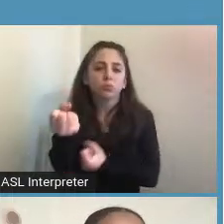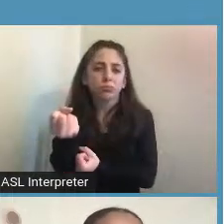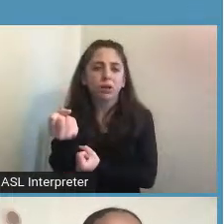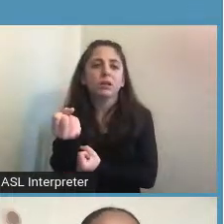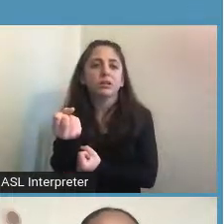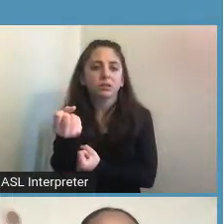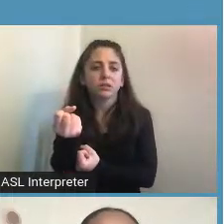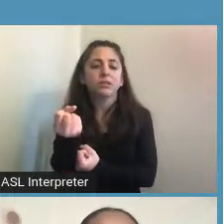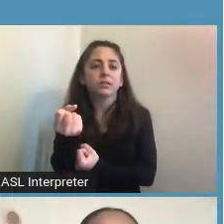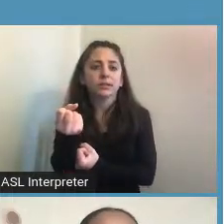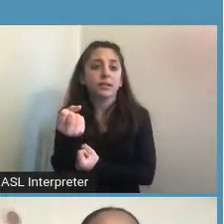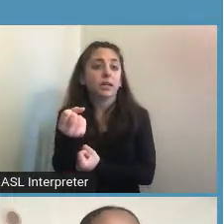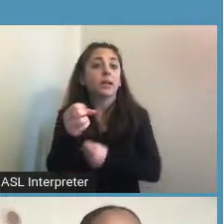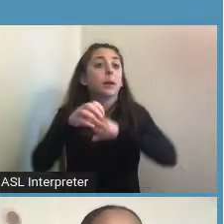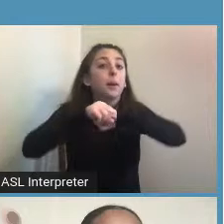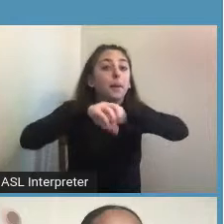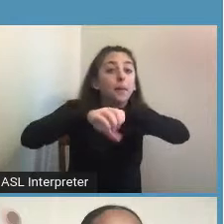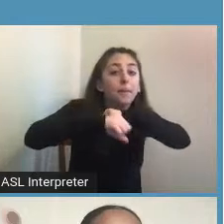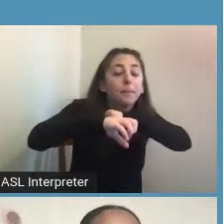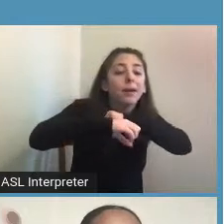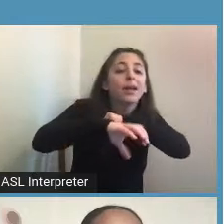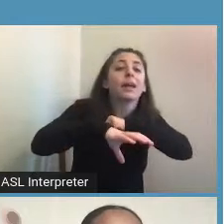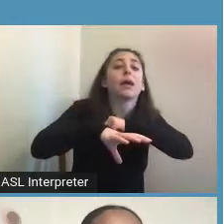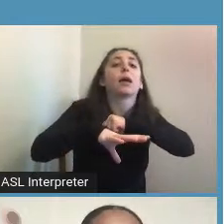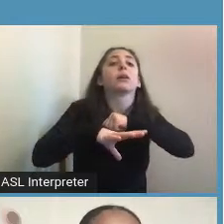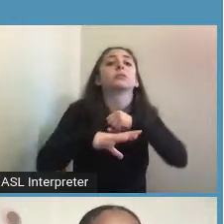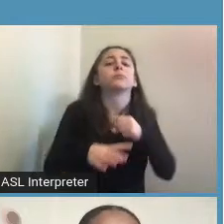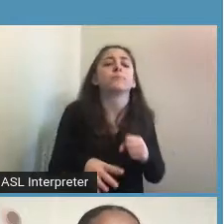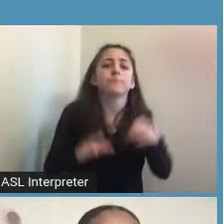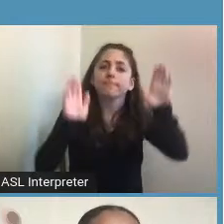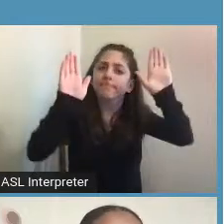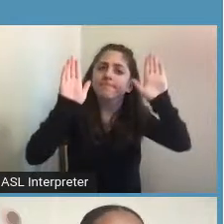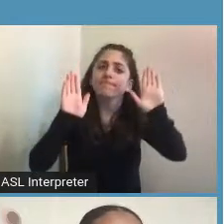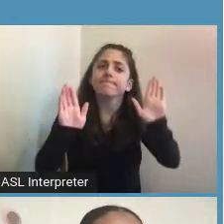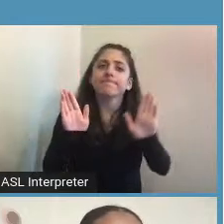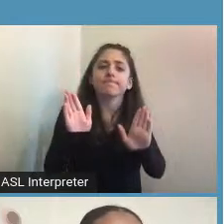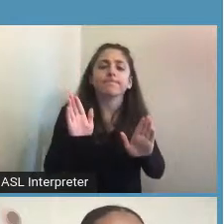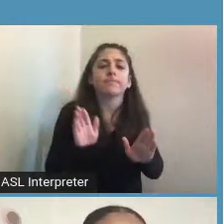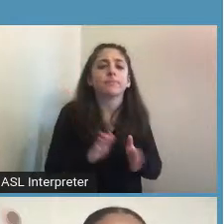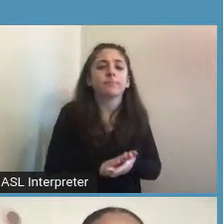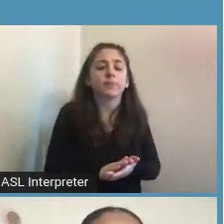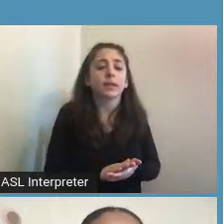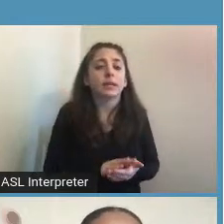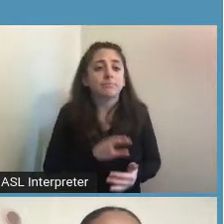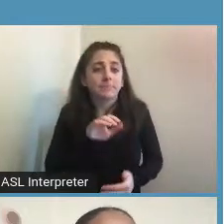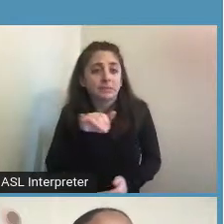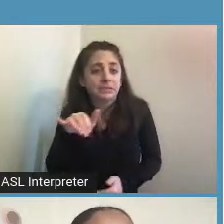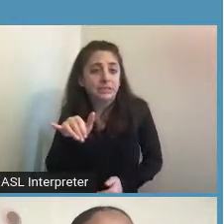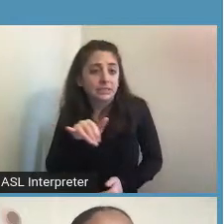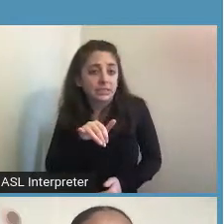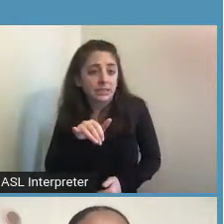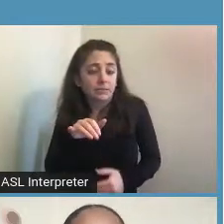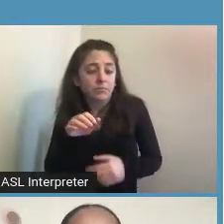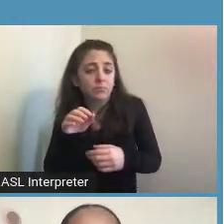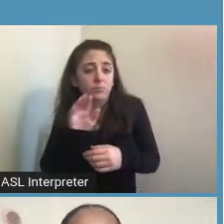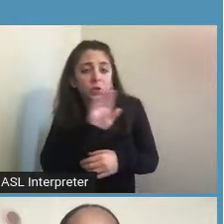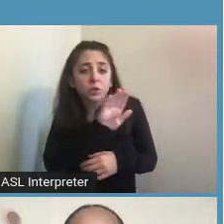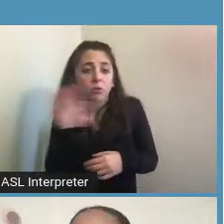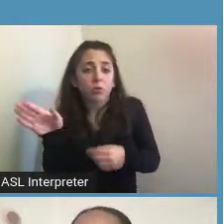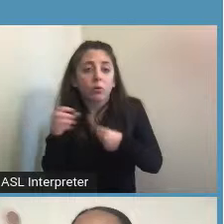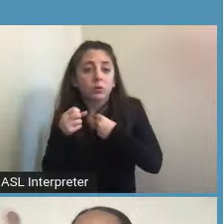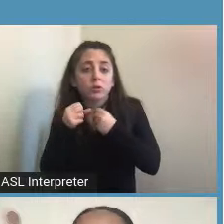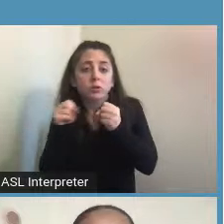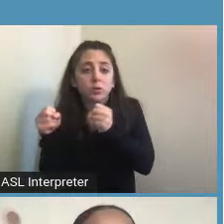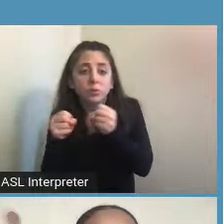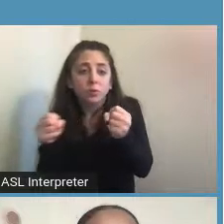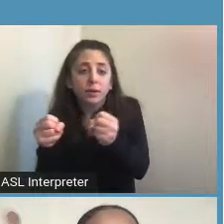great. And they're pretty much the same thing as your original strategy, just with like niche topics. So